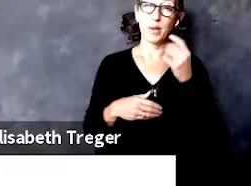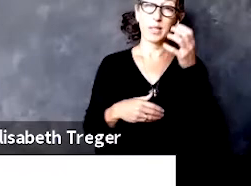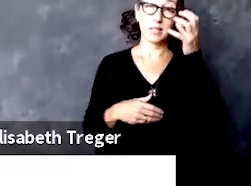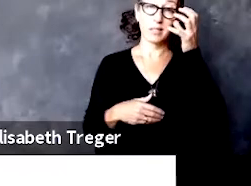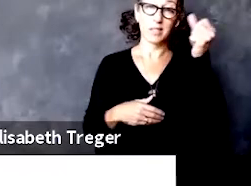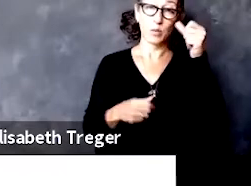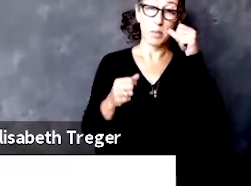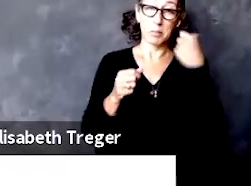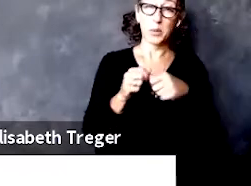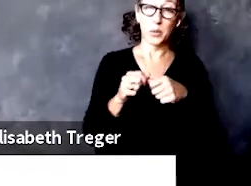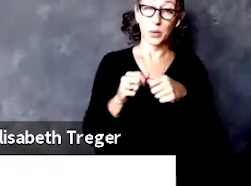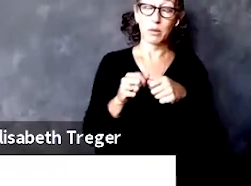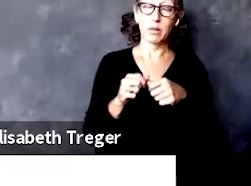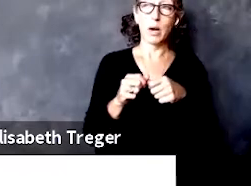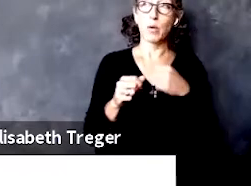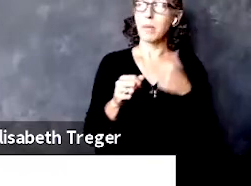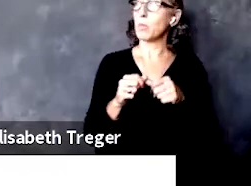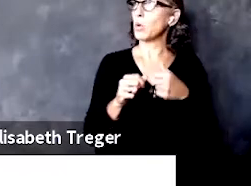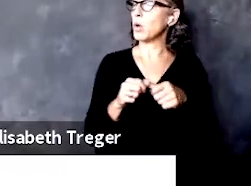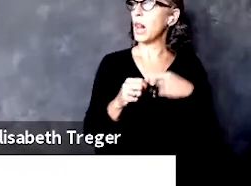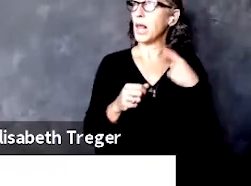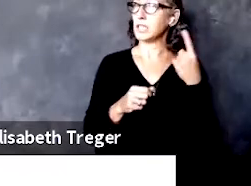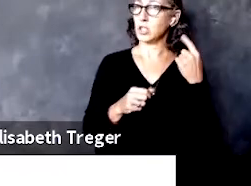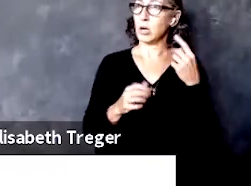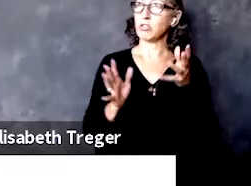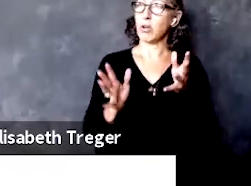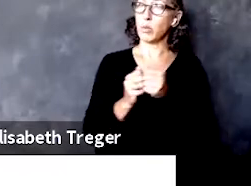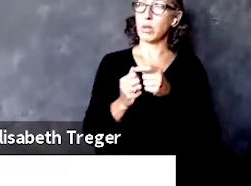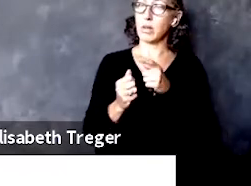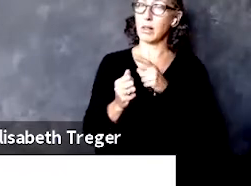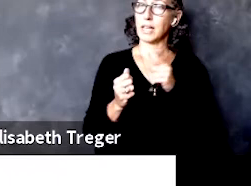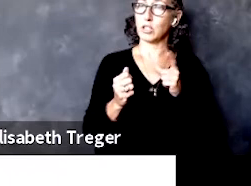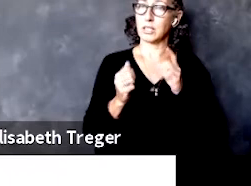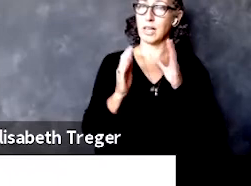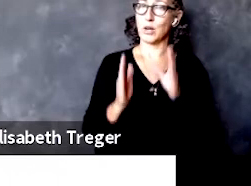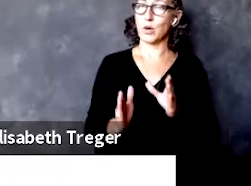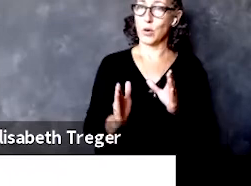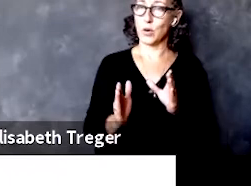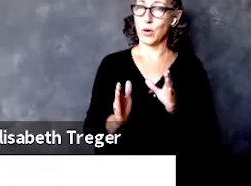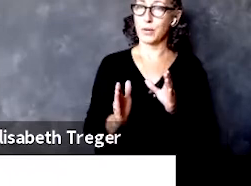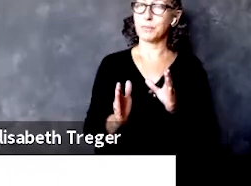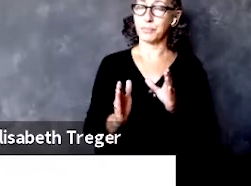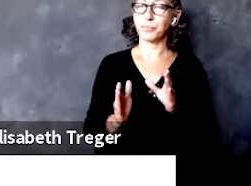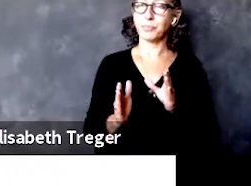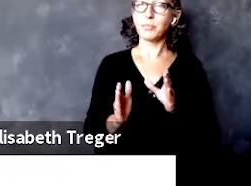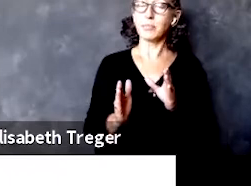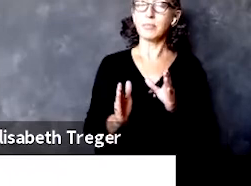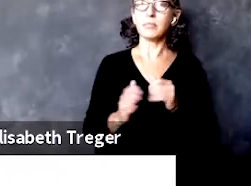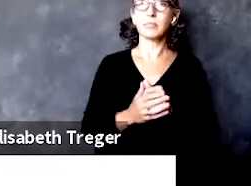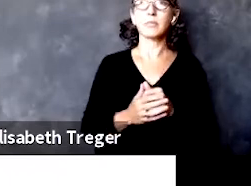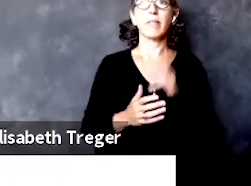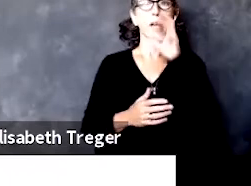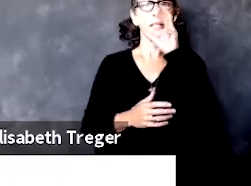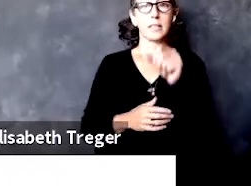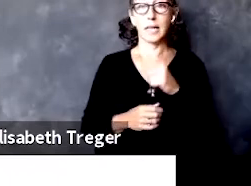to a legislator last year, actually, and actually the last time I talked to them was the year before. What was fascinating is they did